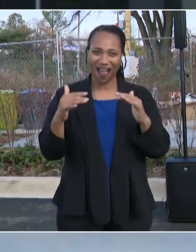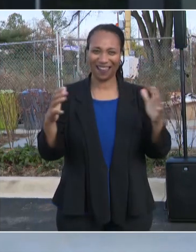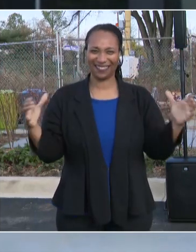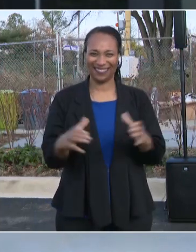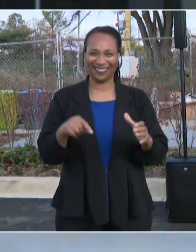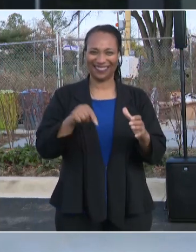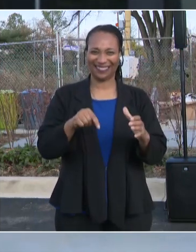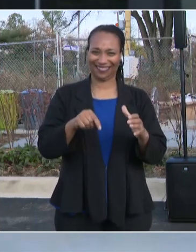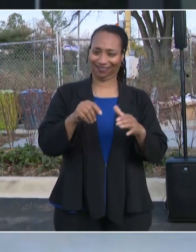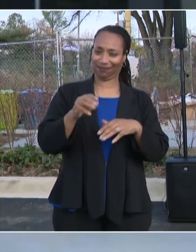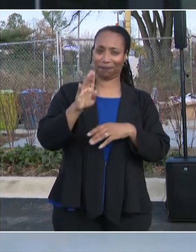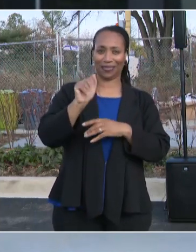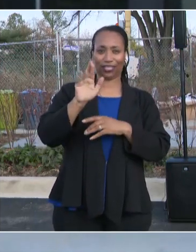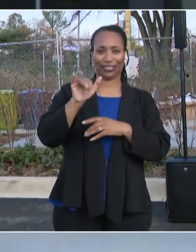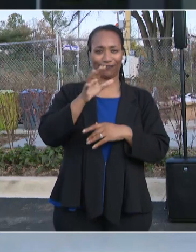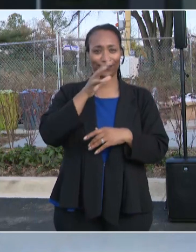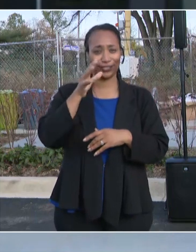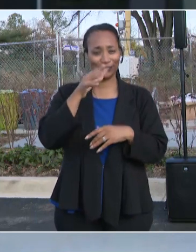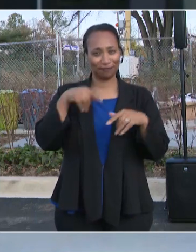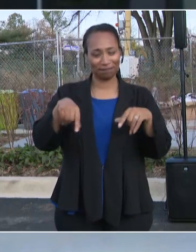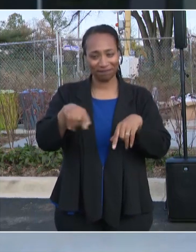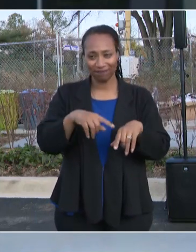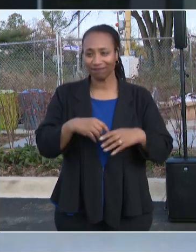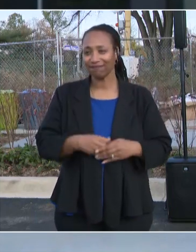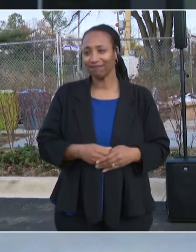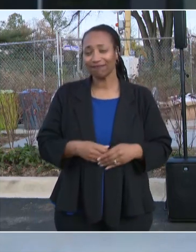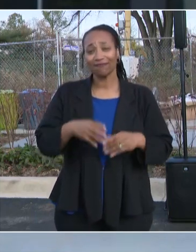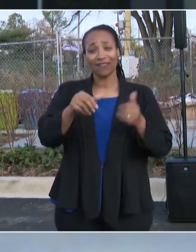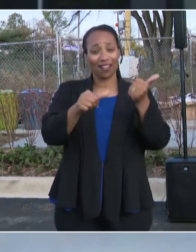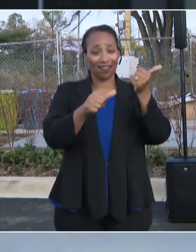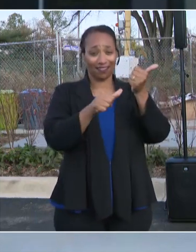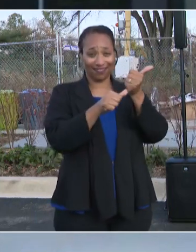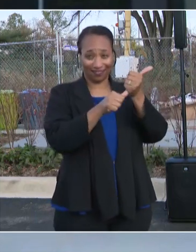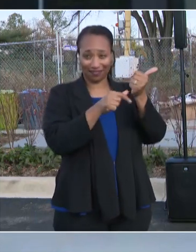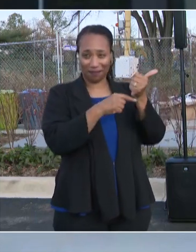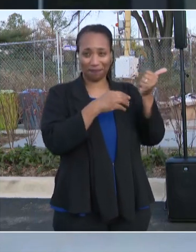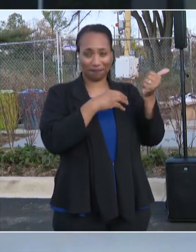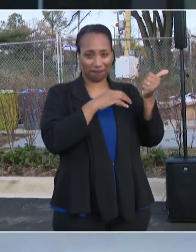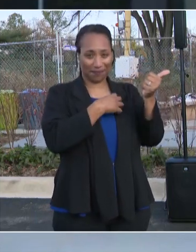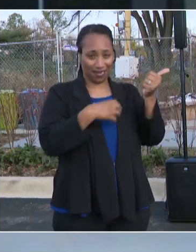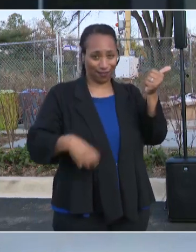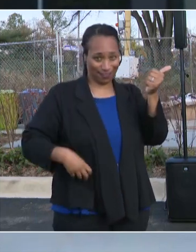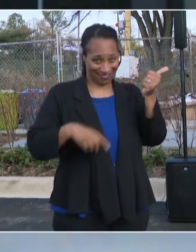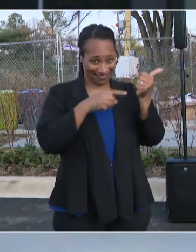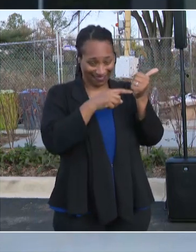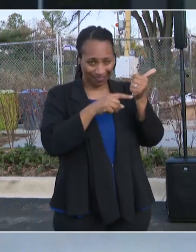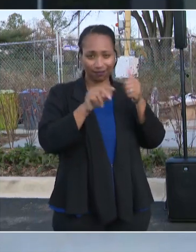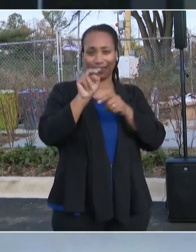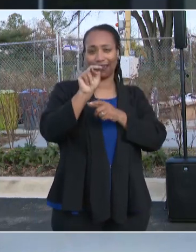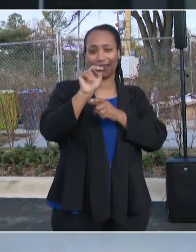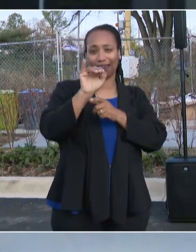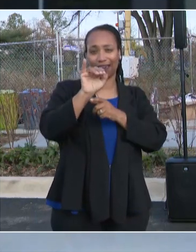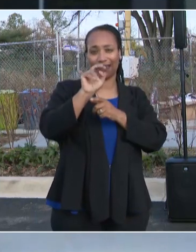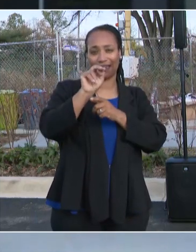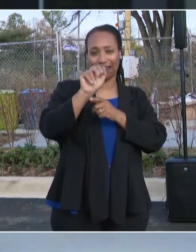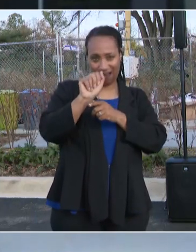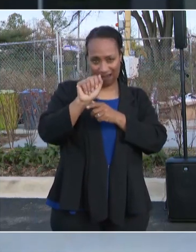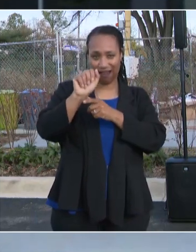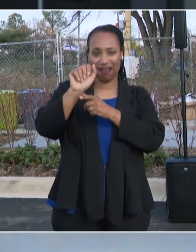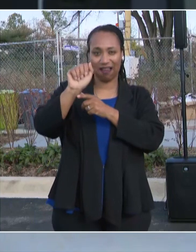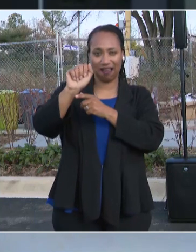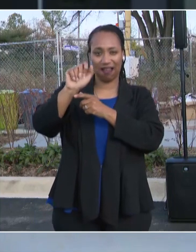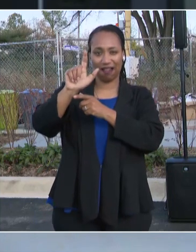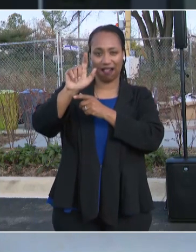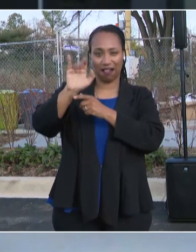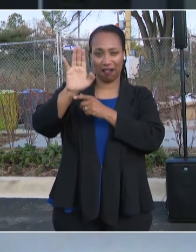Albert, Executive Director of DC Housing Authority, Mr. Pettigrew, Roger Brown, our own DC native, also